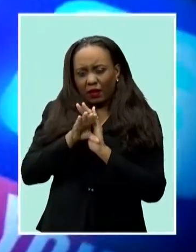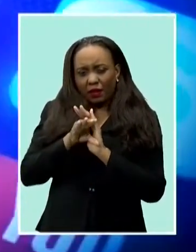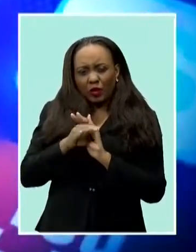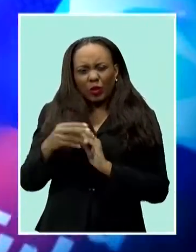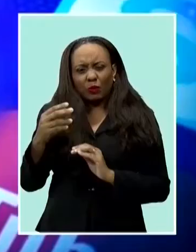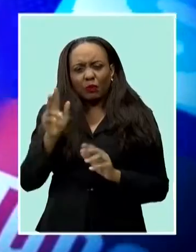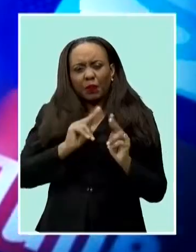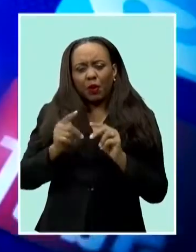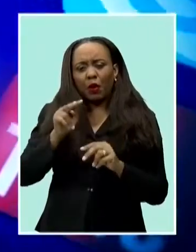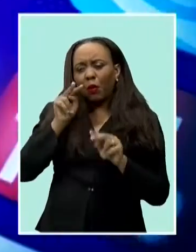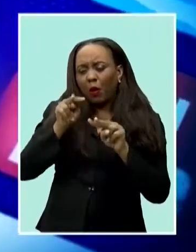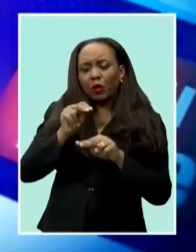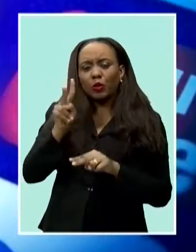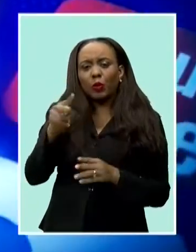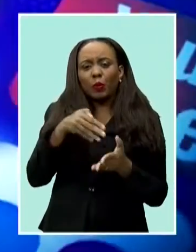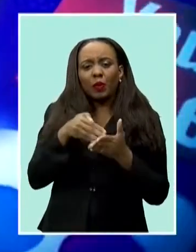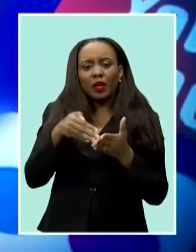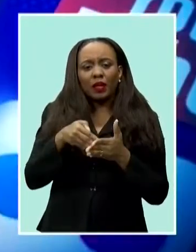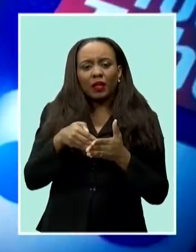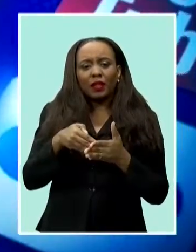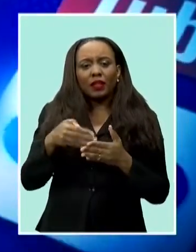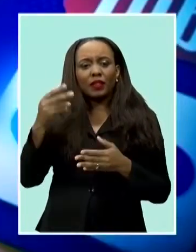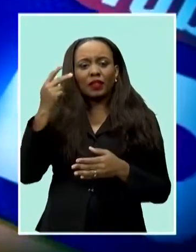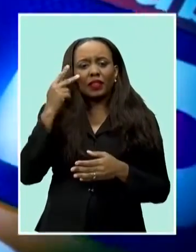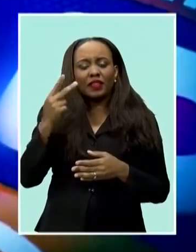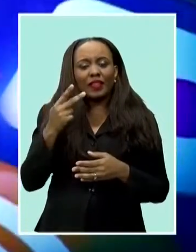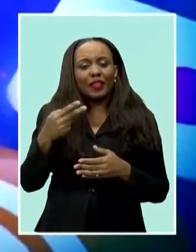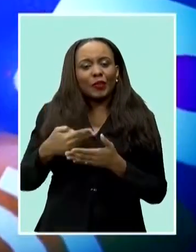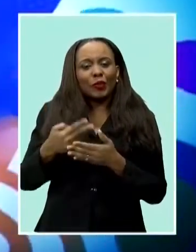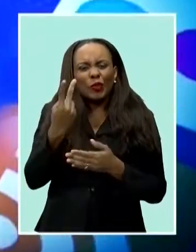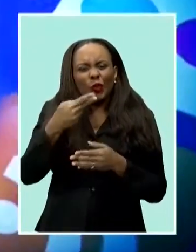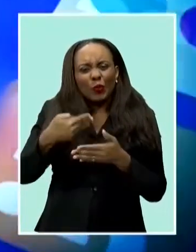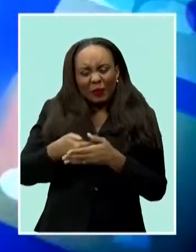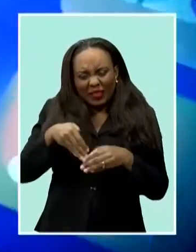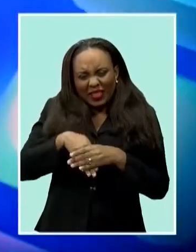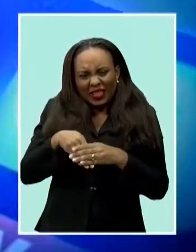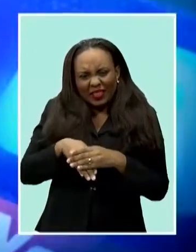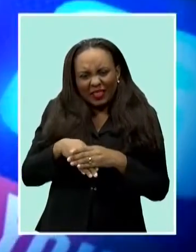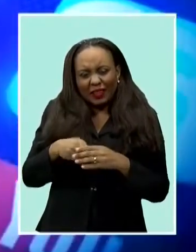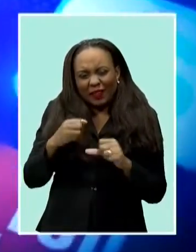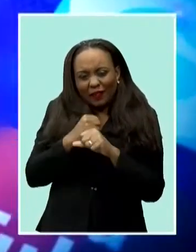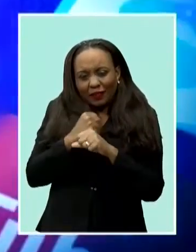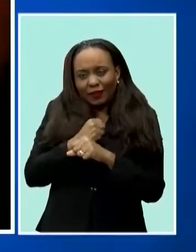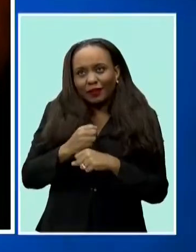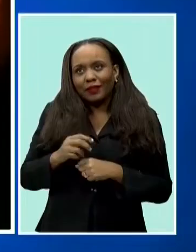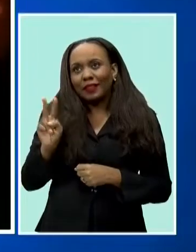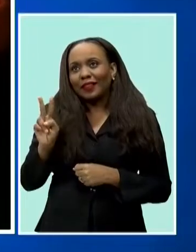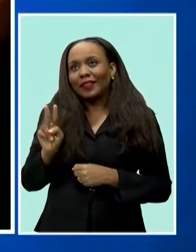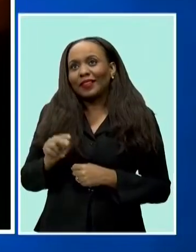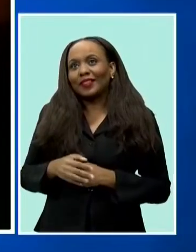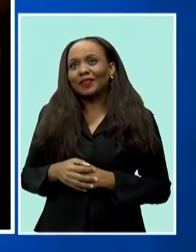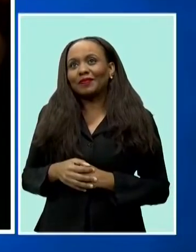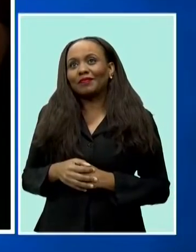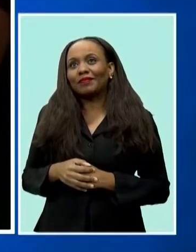million times, shows the fetuses hitting and kicking each other. Take a look.